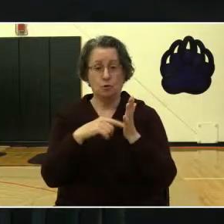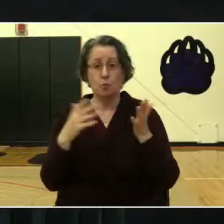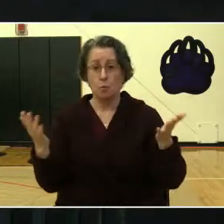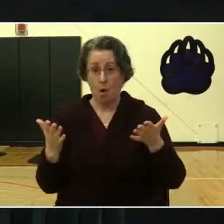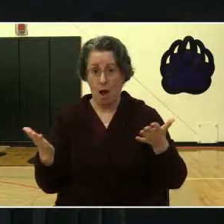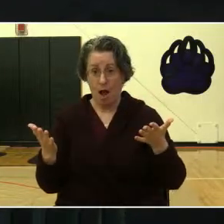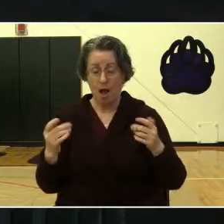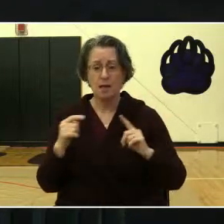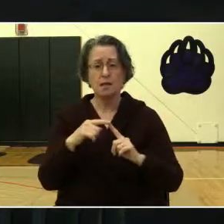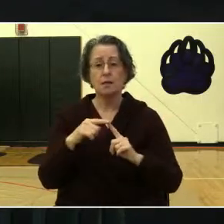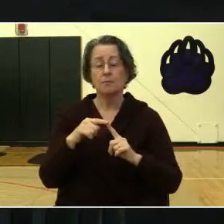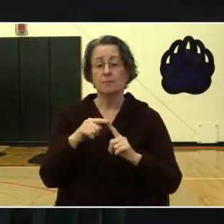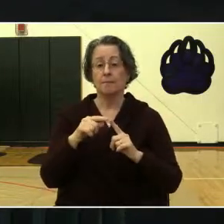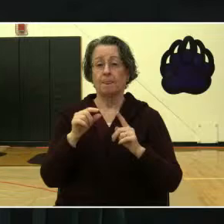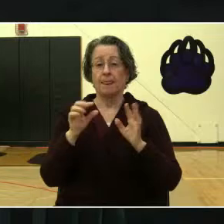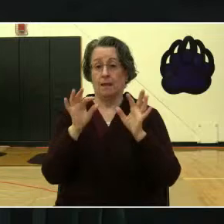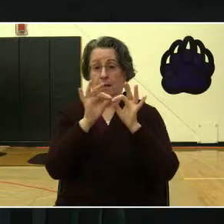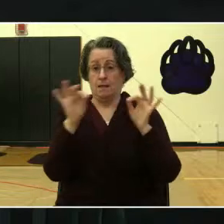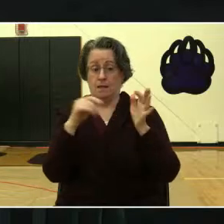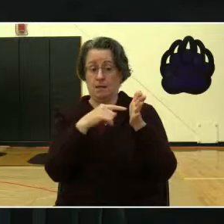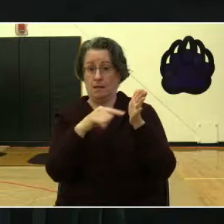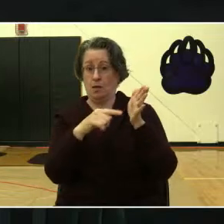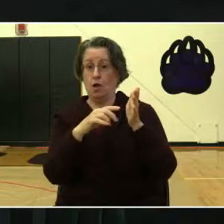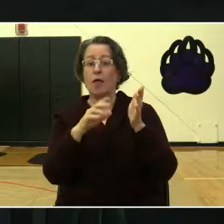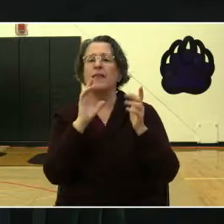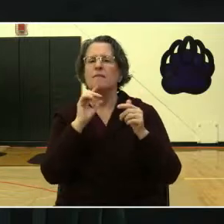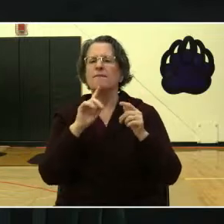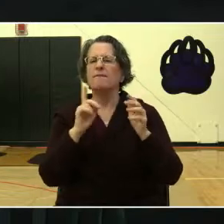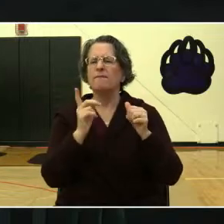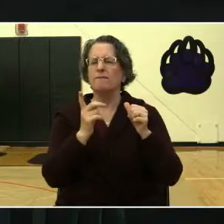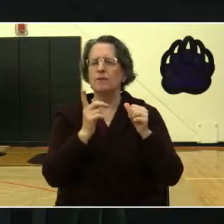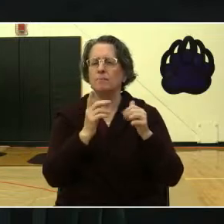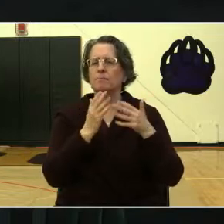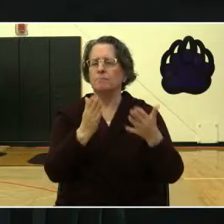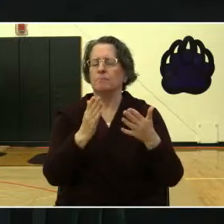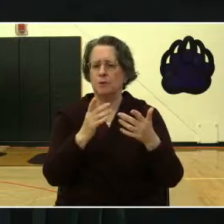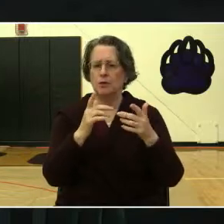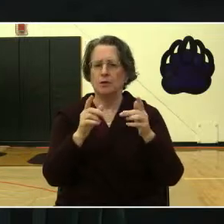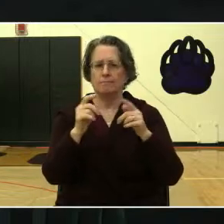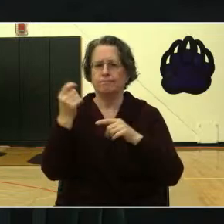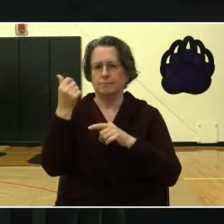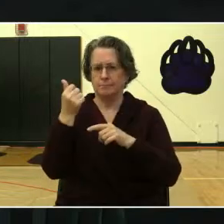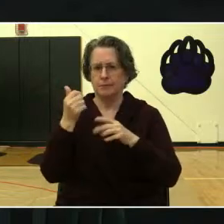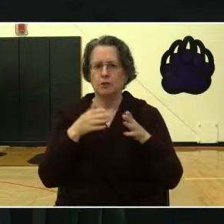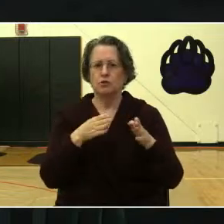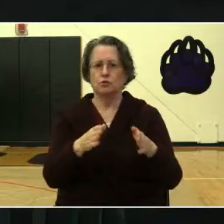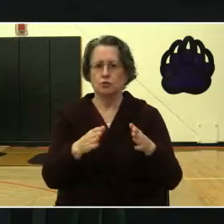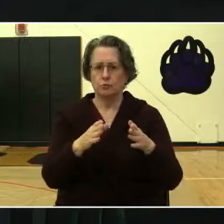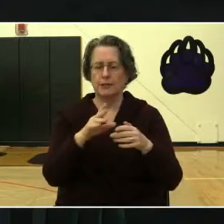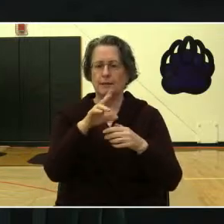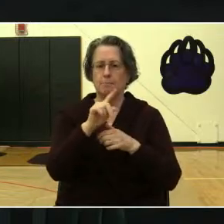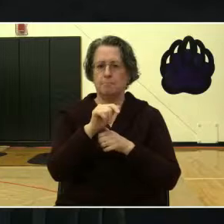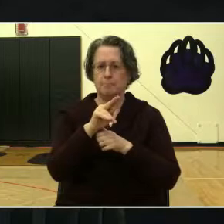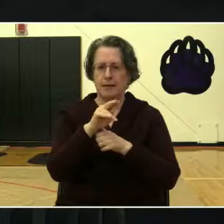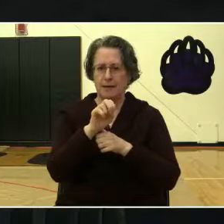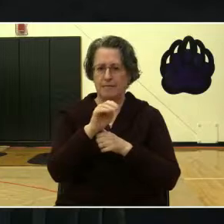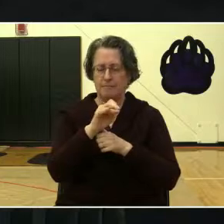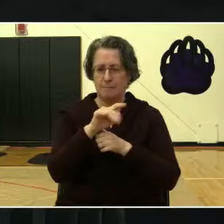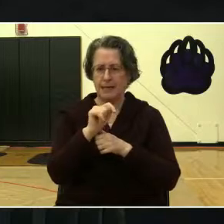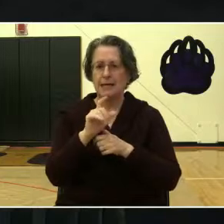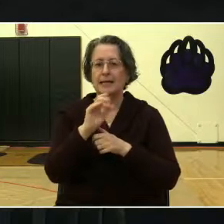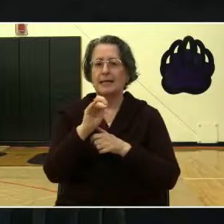out the words Street Paving and capital Road Improvement projects and to